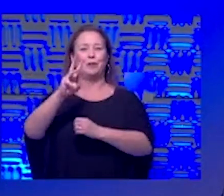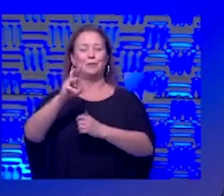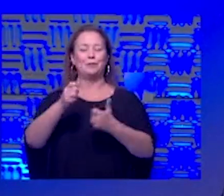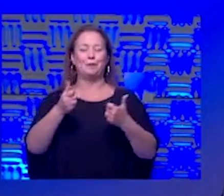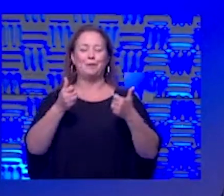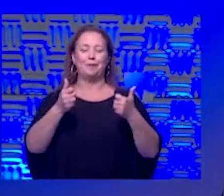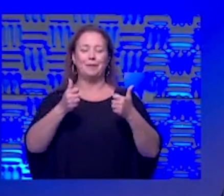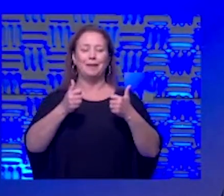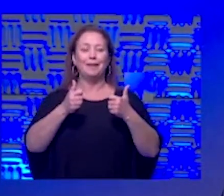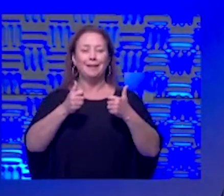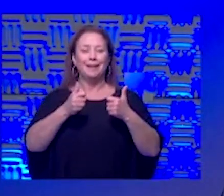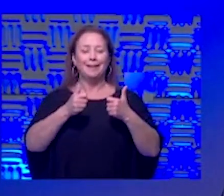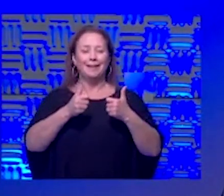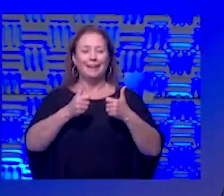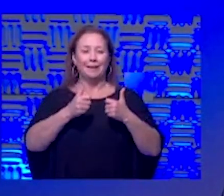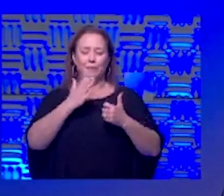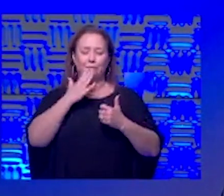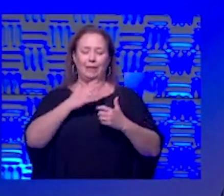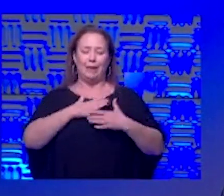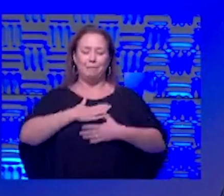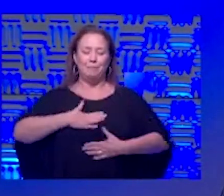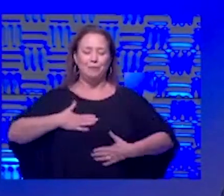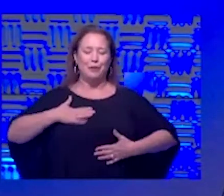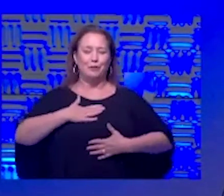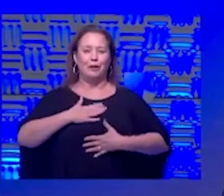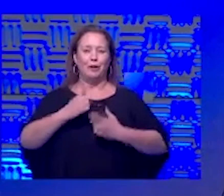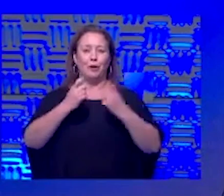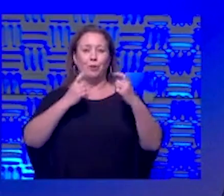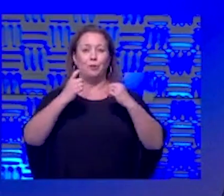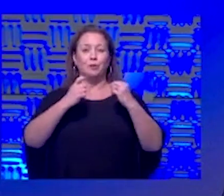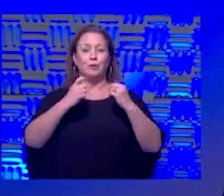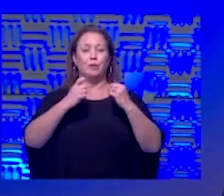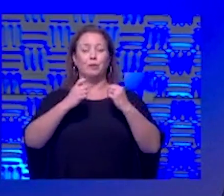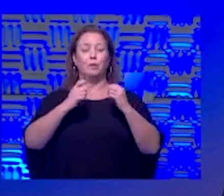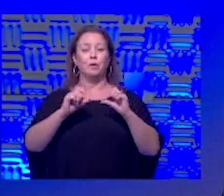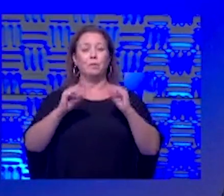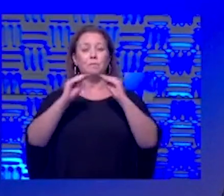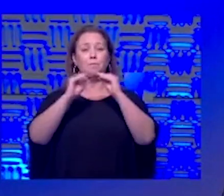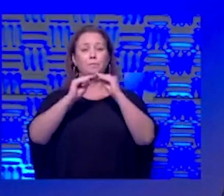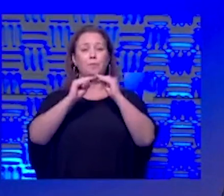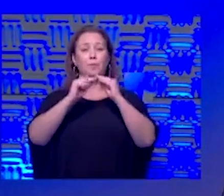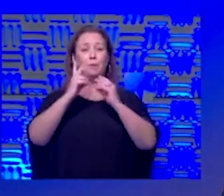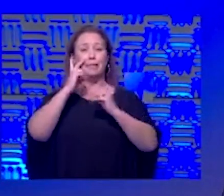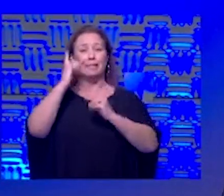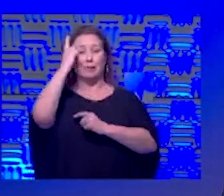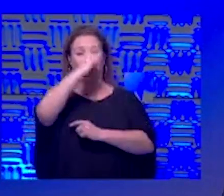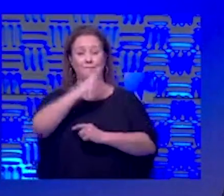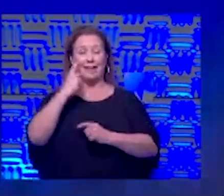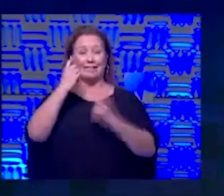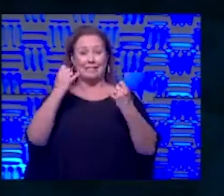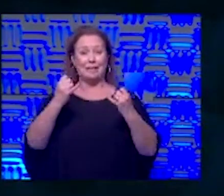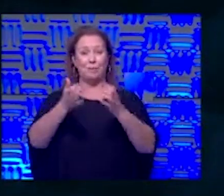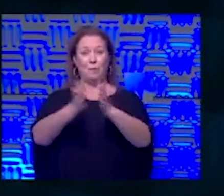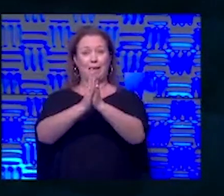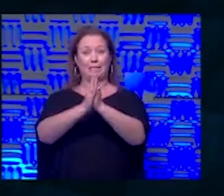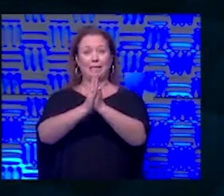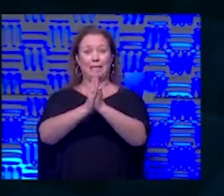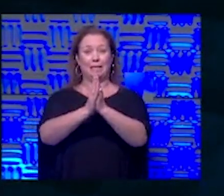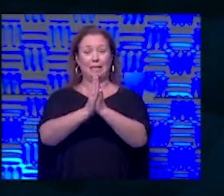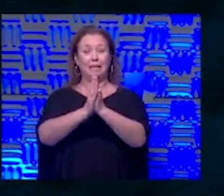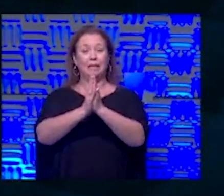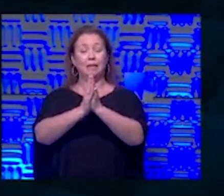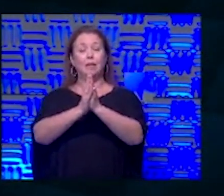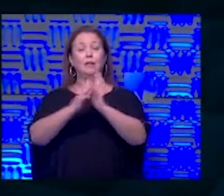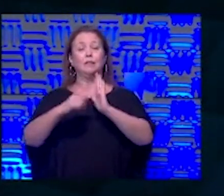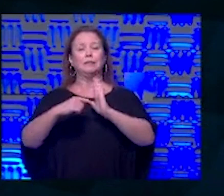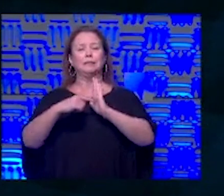up and hearts and all your questions. But now we want to take it a bit further. We want to see your faces. So we're asking you to